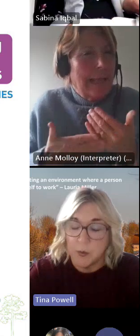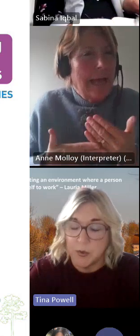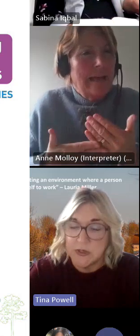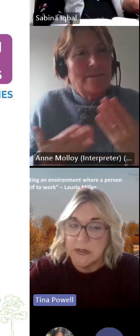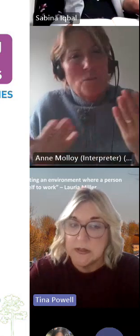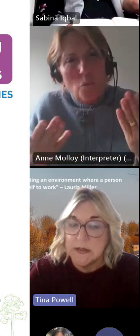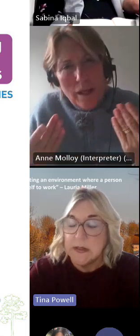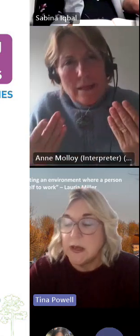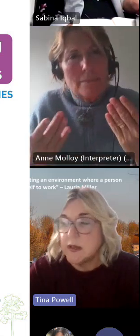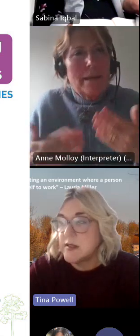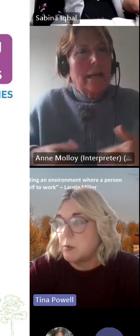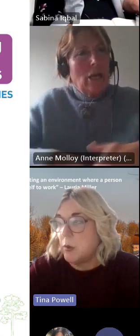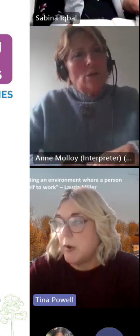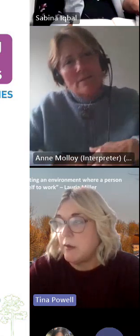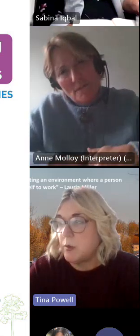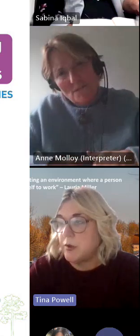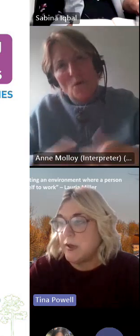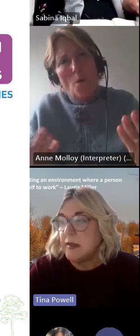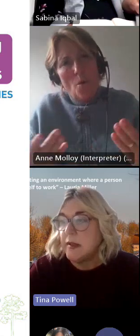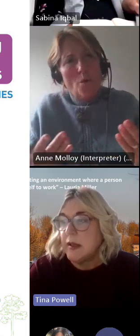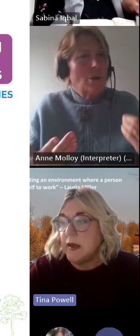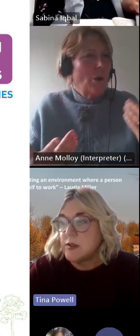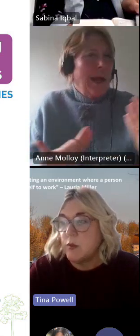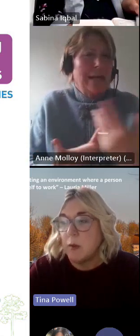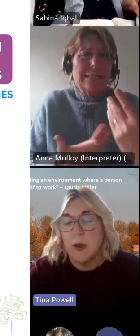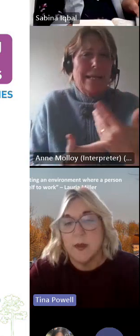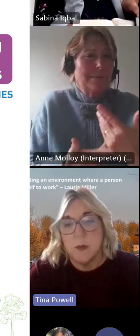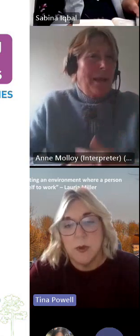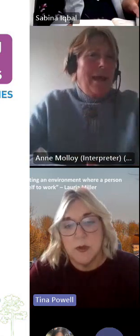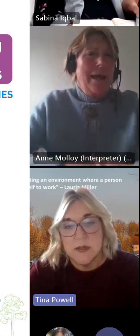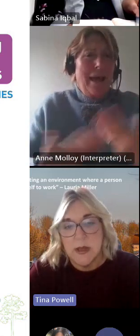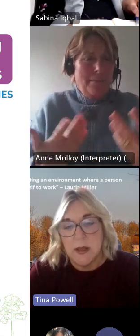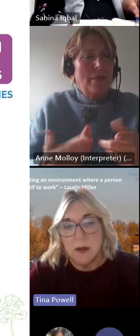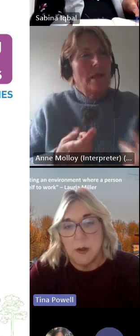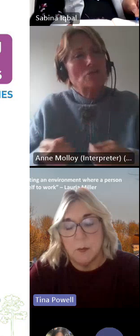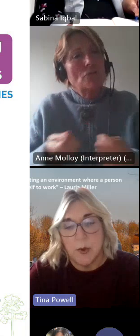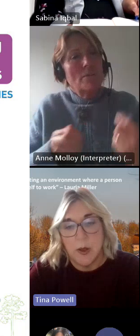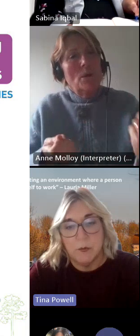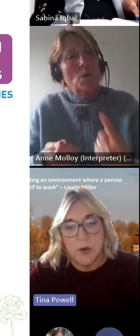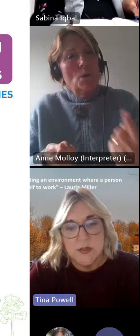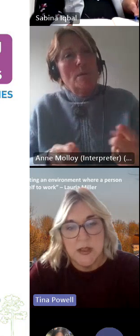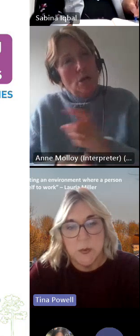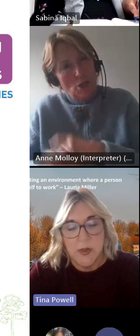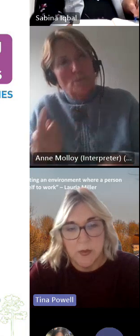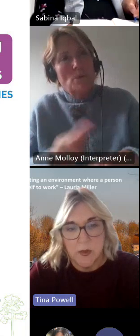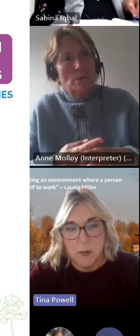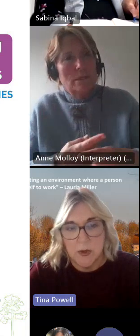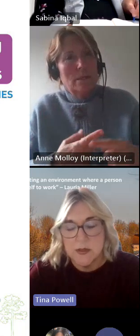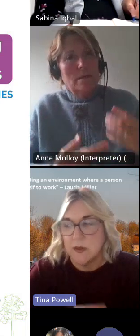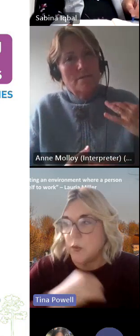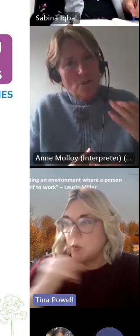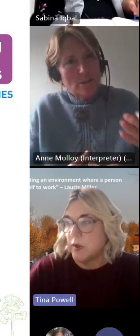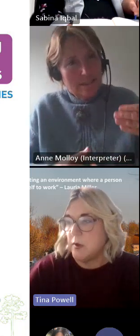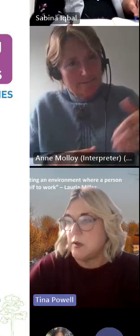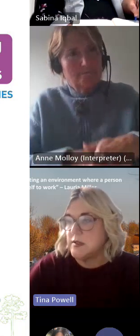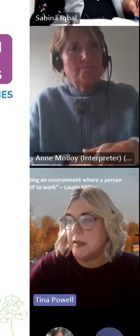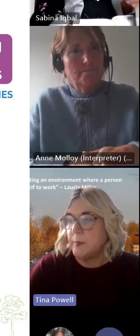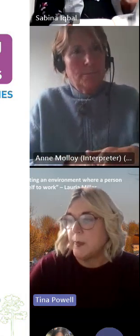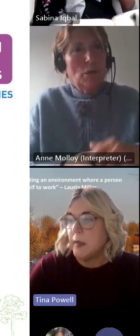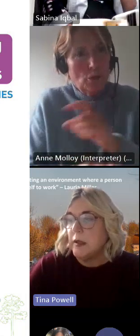of everybody and accessible by everybody. And it's run by the community, by volunteers within the community for